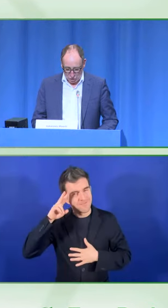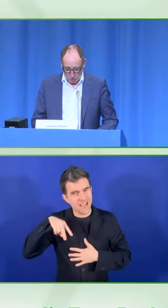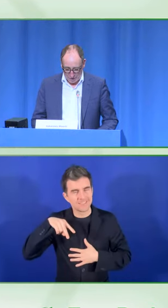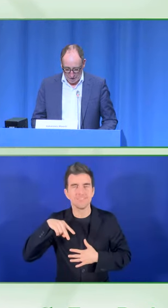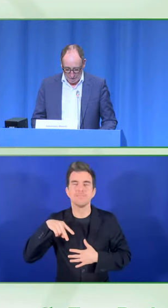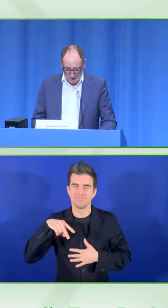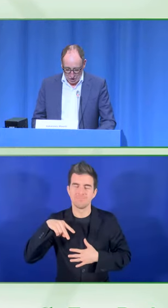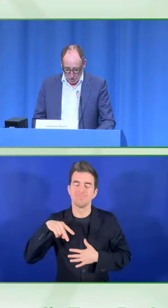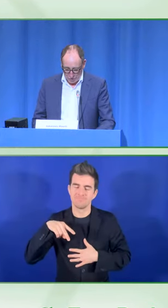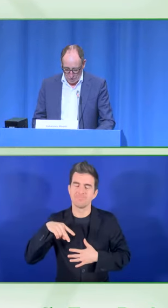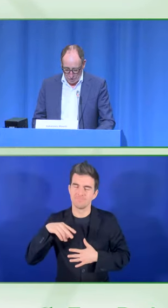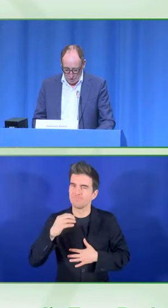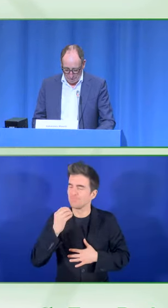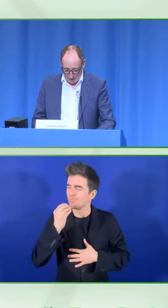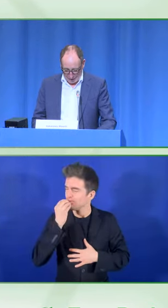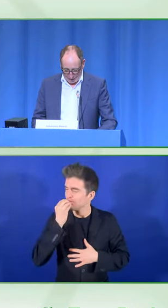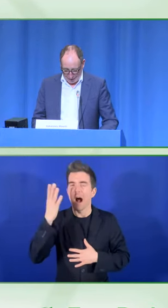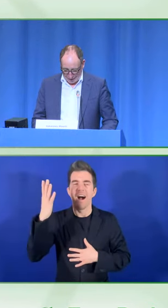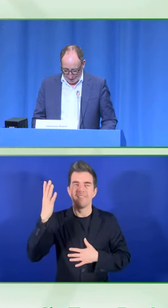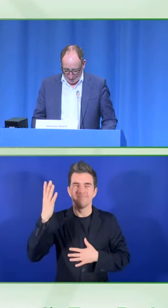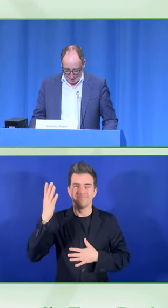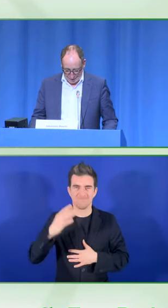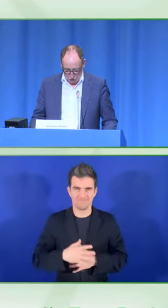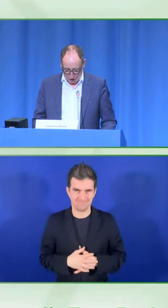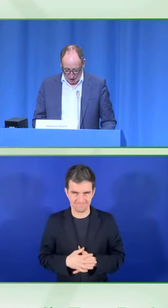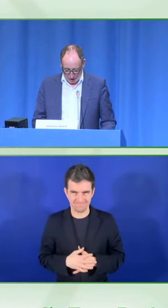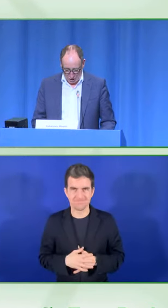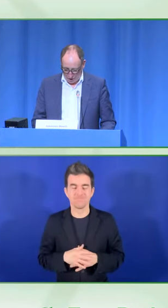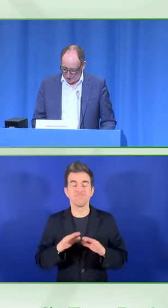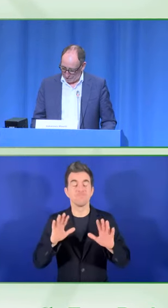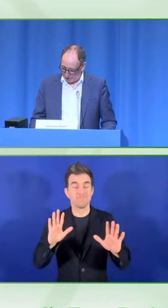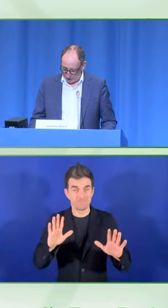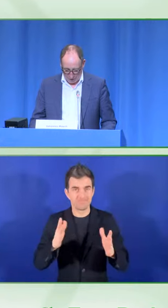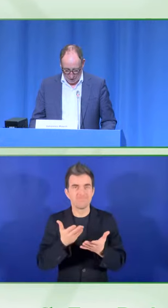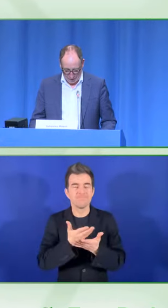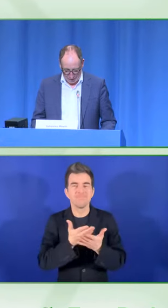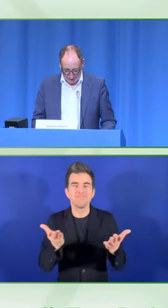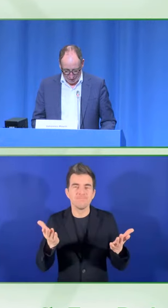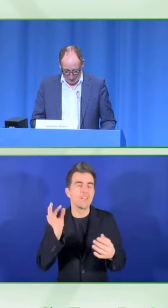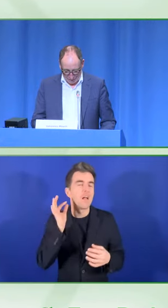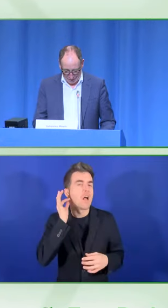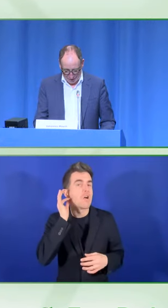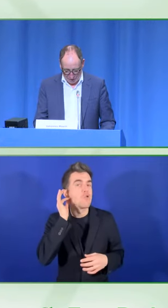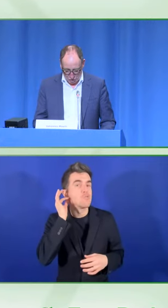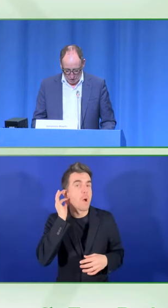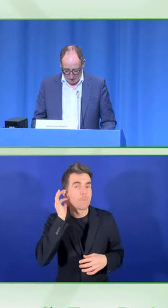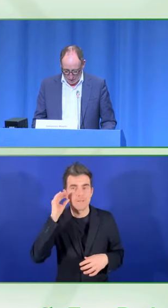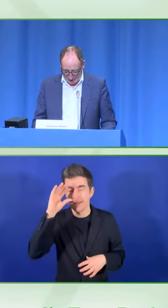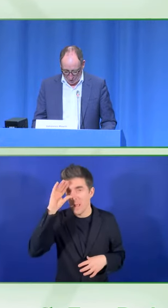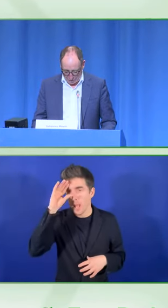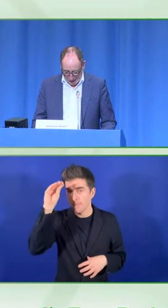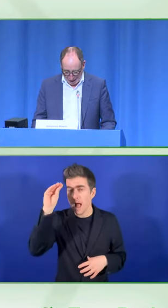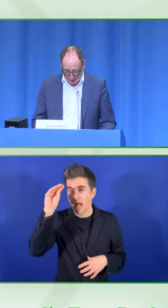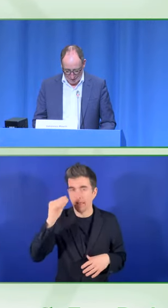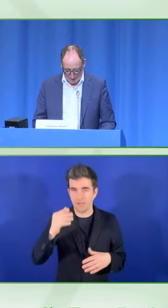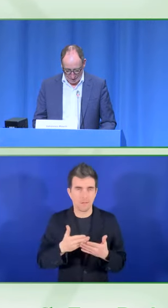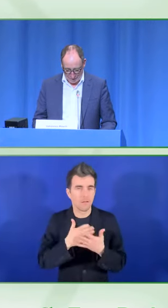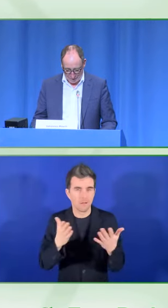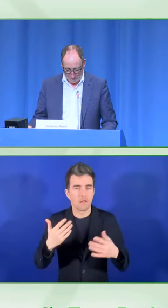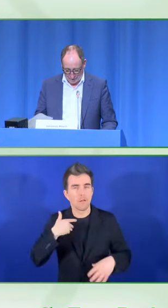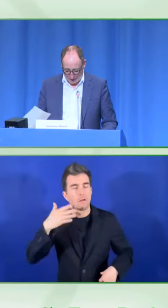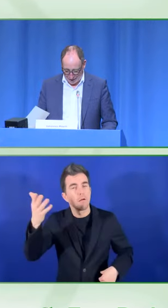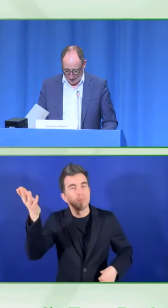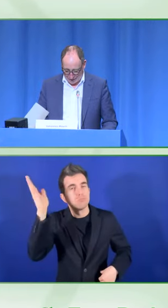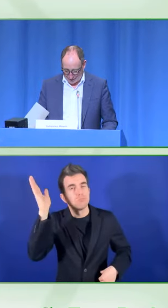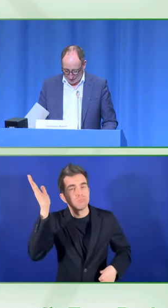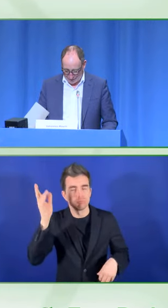my short speech to you is a challenge because I have such yellow marks